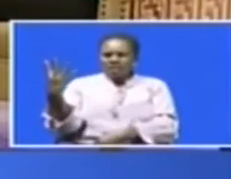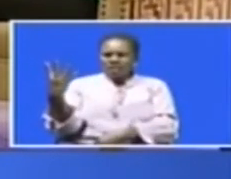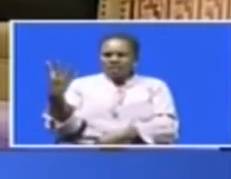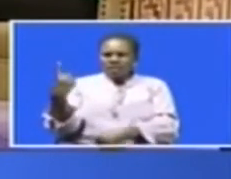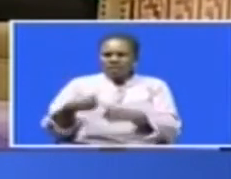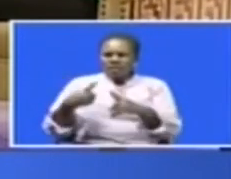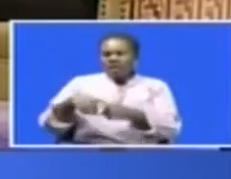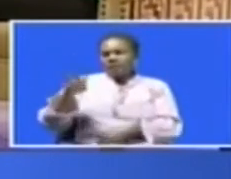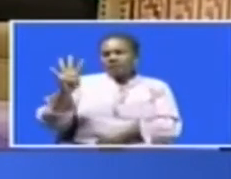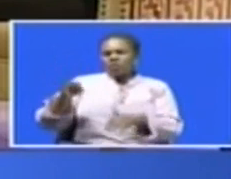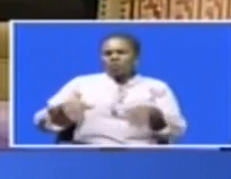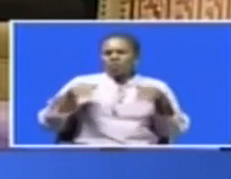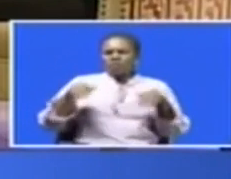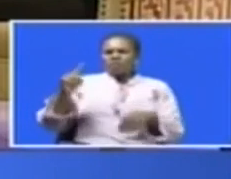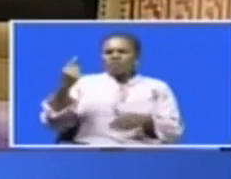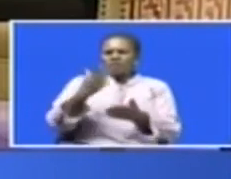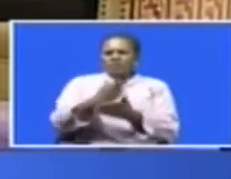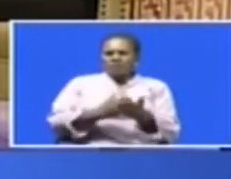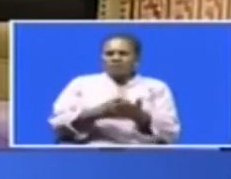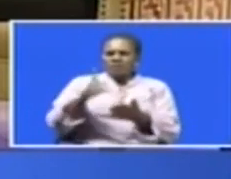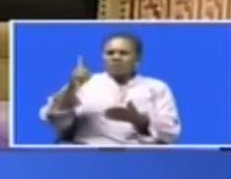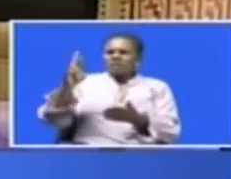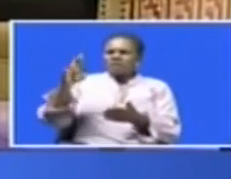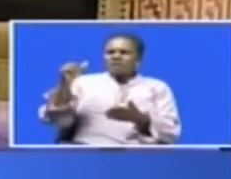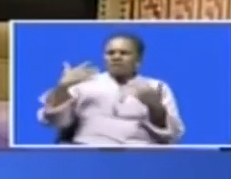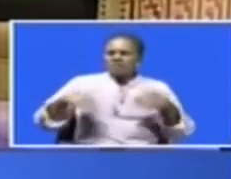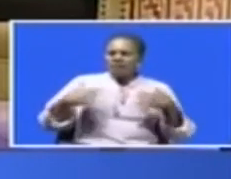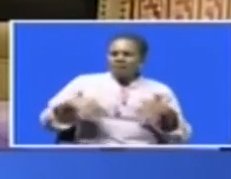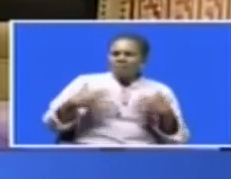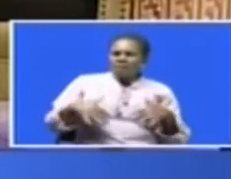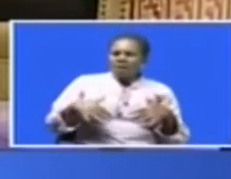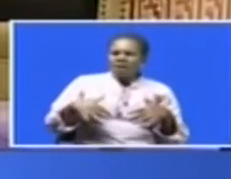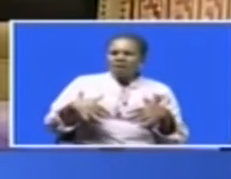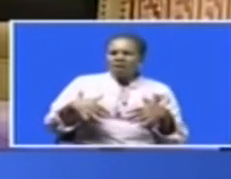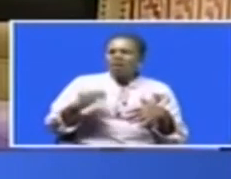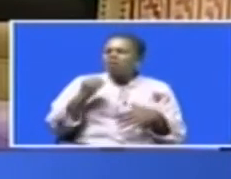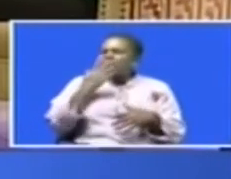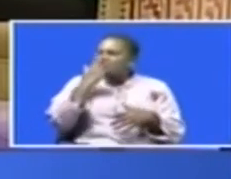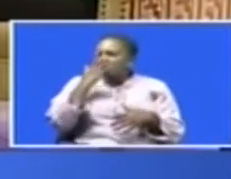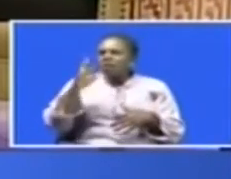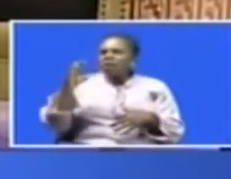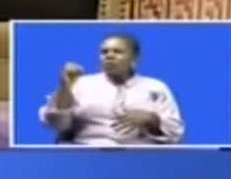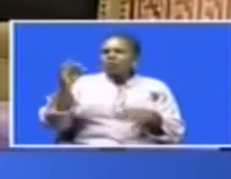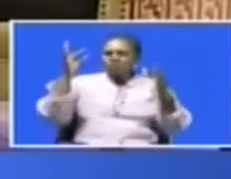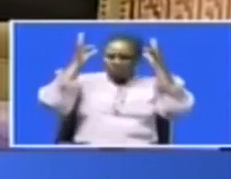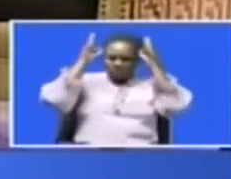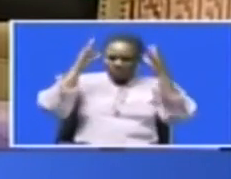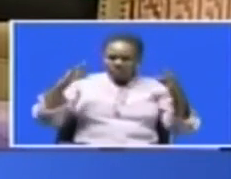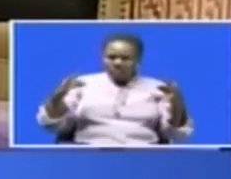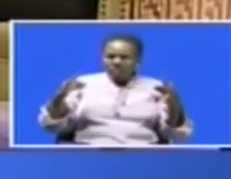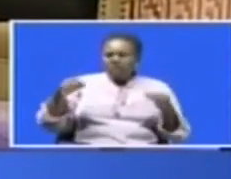4 years. So my first project was with the drummer from a big rock group called Guns N' Roses. And so they're waiting on my story of